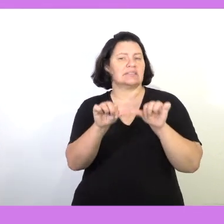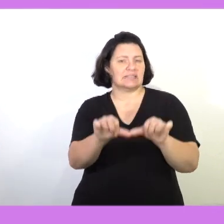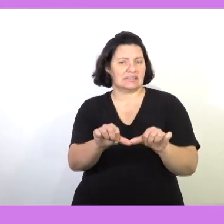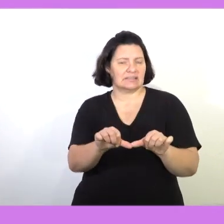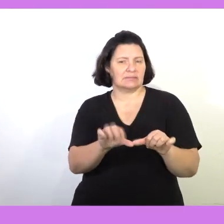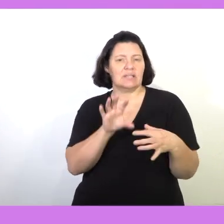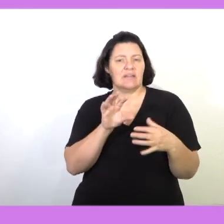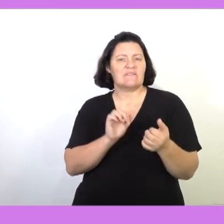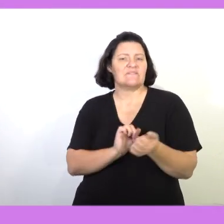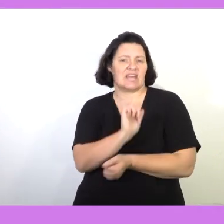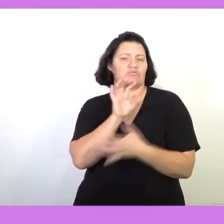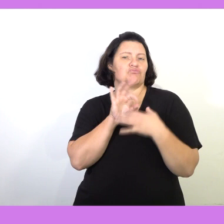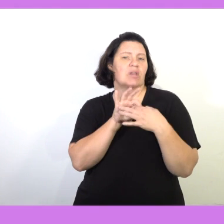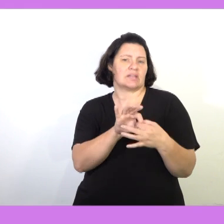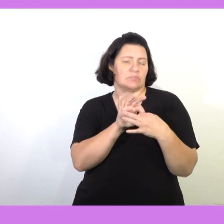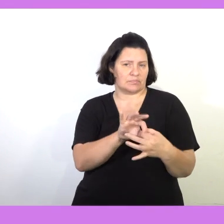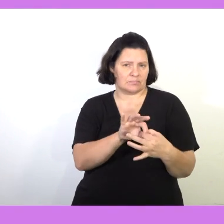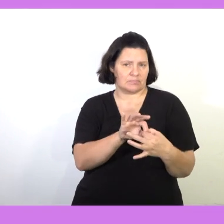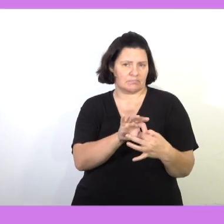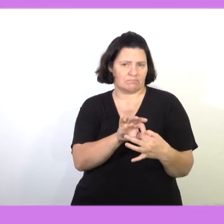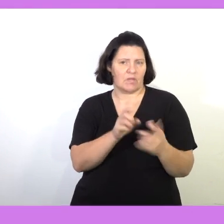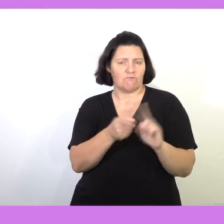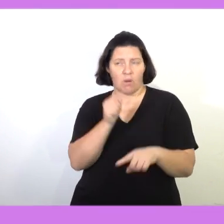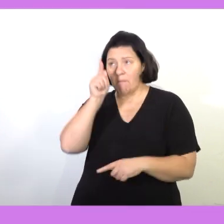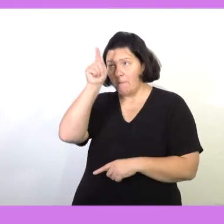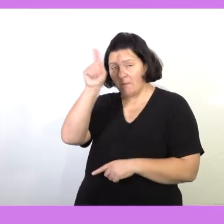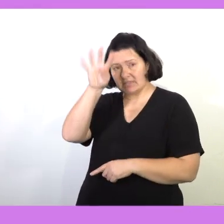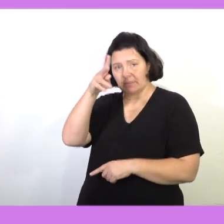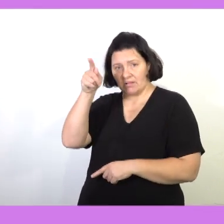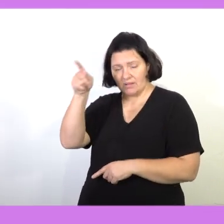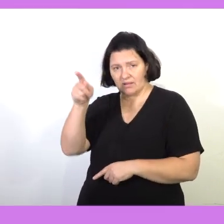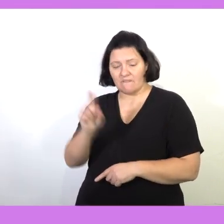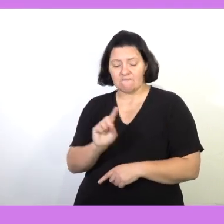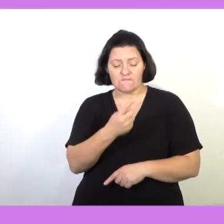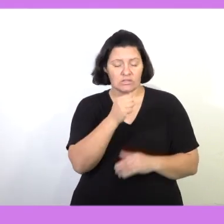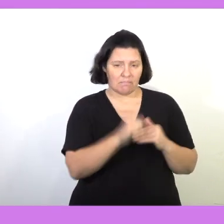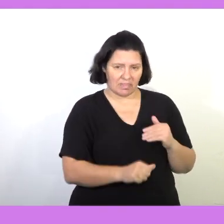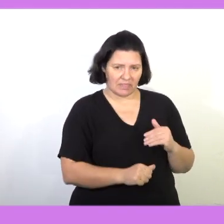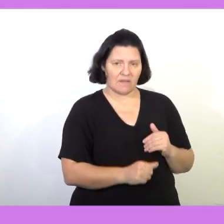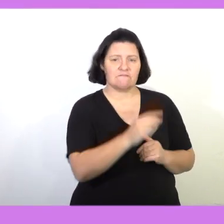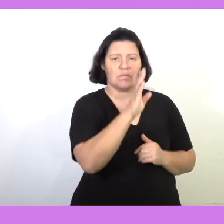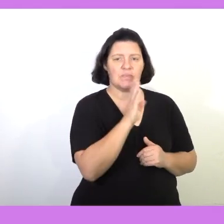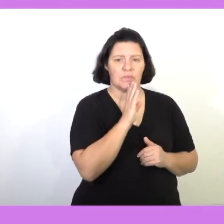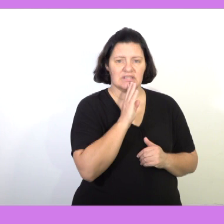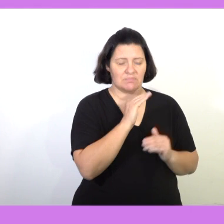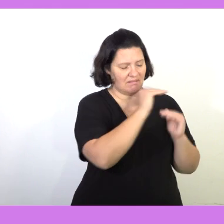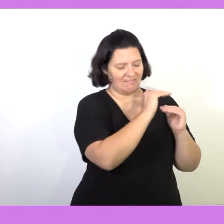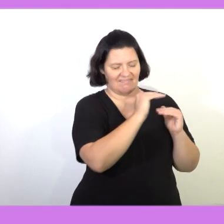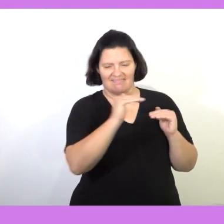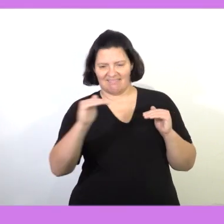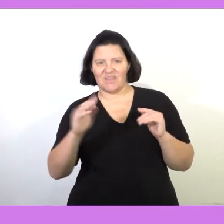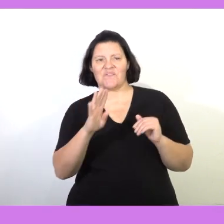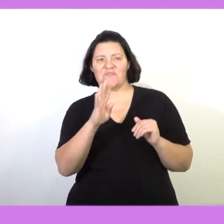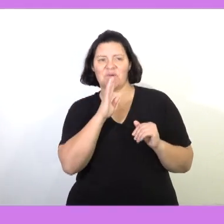constant or a fixed relationship from the given table. So for the first month, it will still be 4,000.